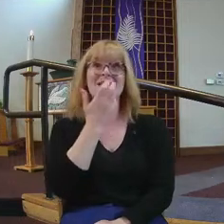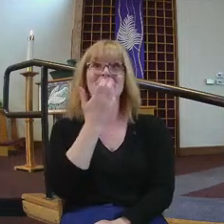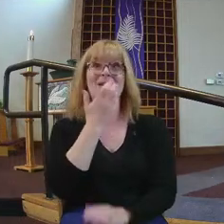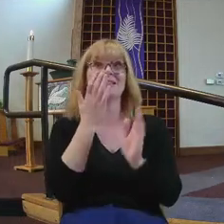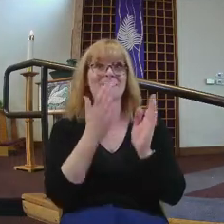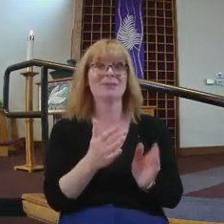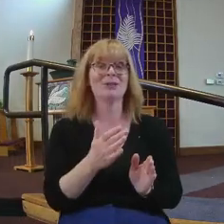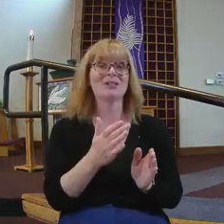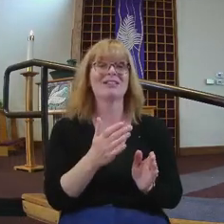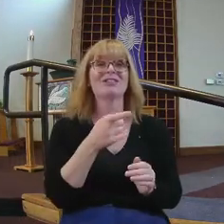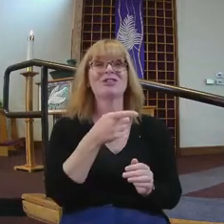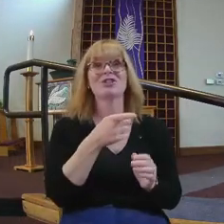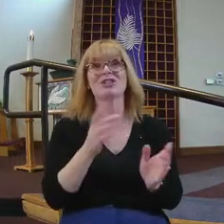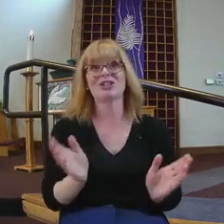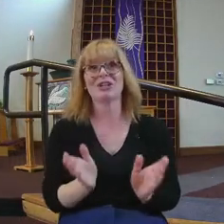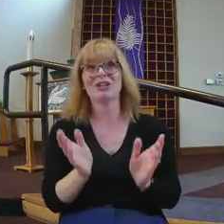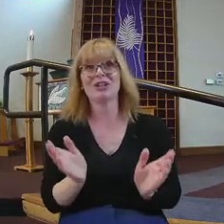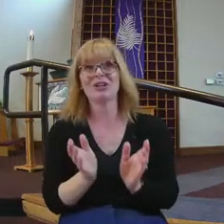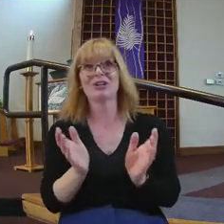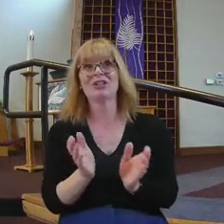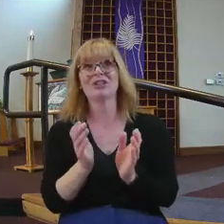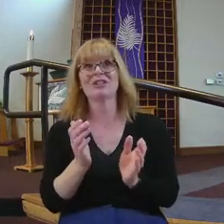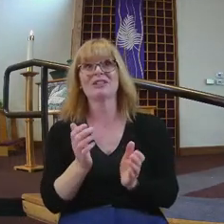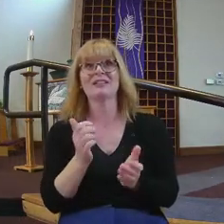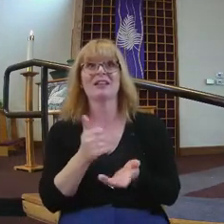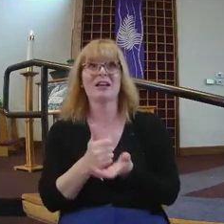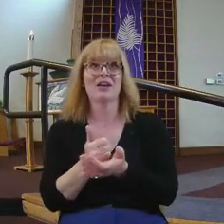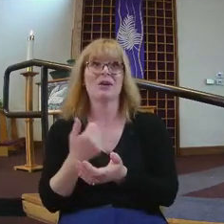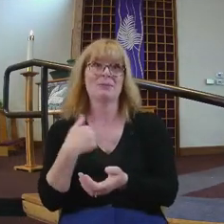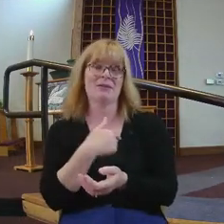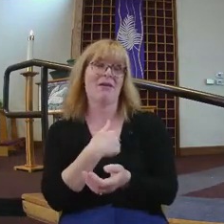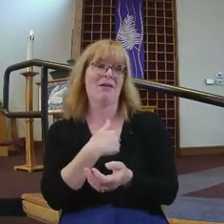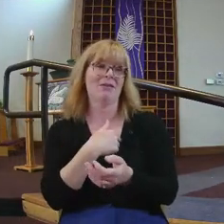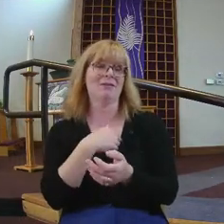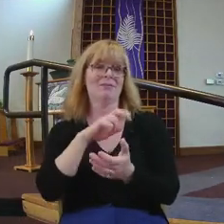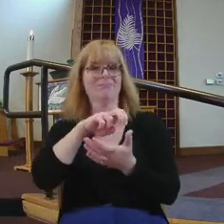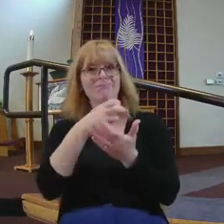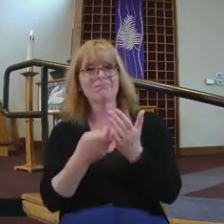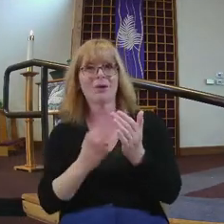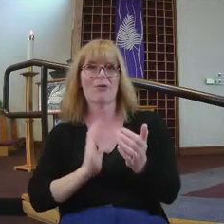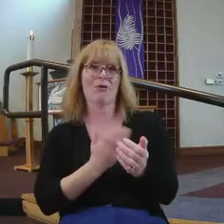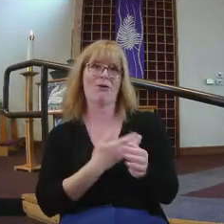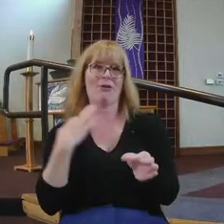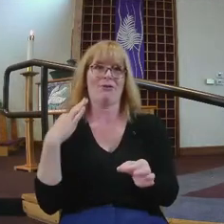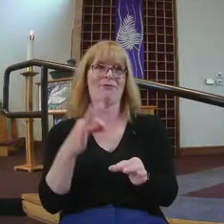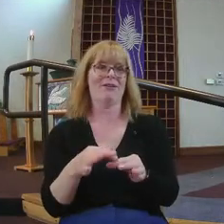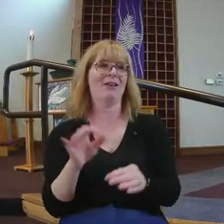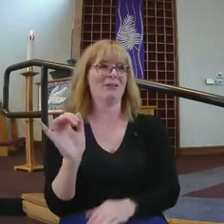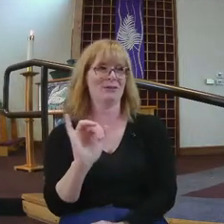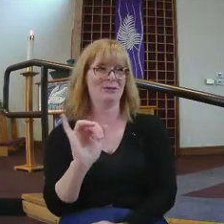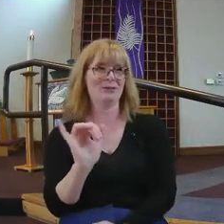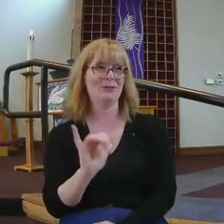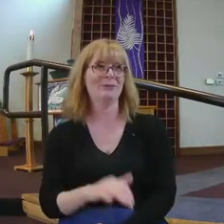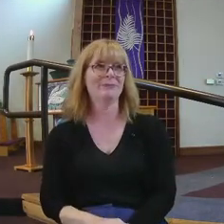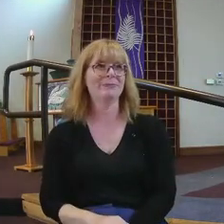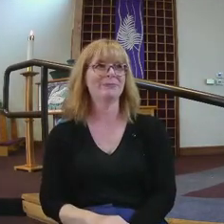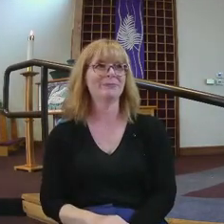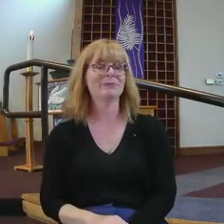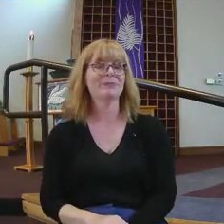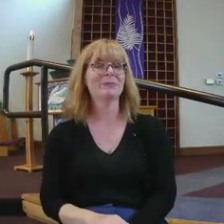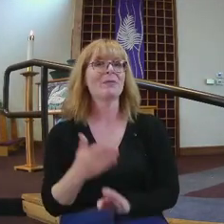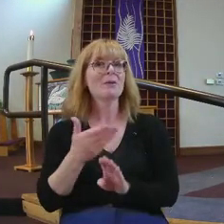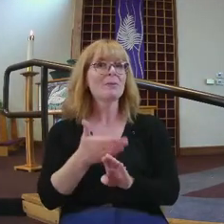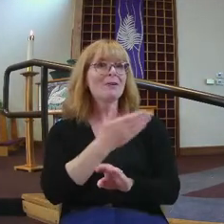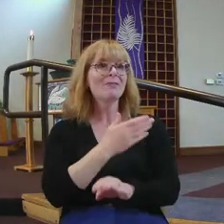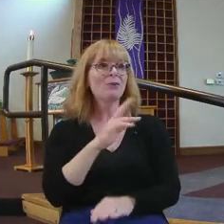ways she encourages and helps us live more deeply into our faith as well. All right, well, before we send the ushers around